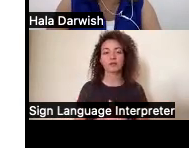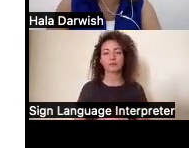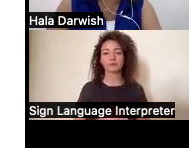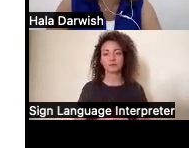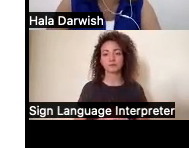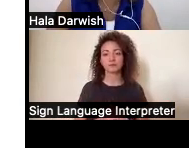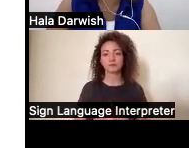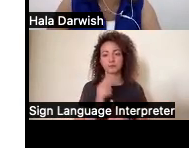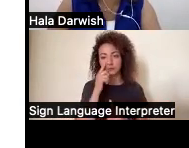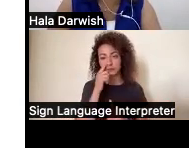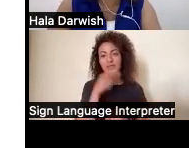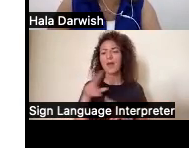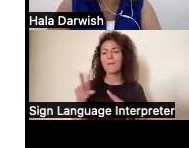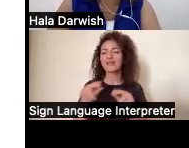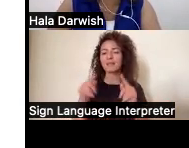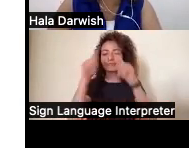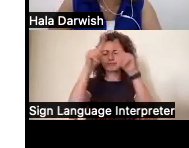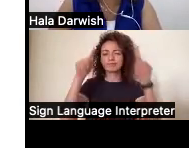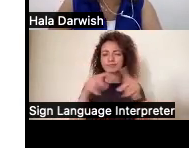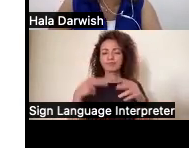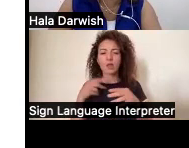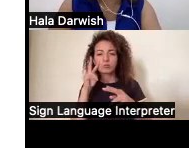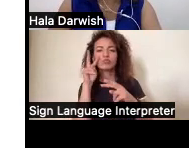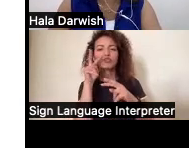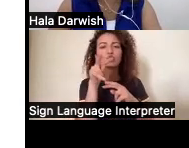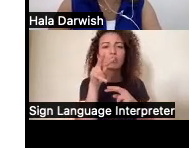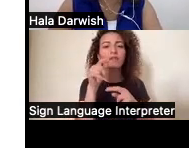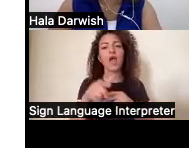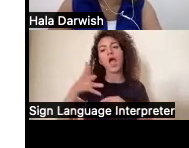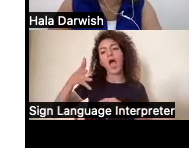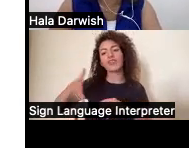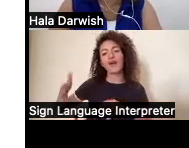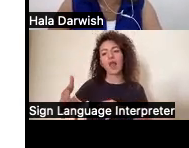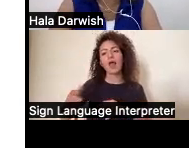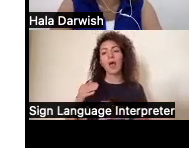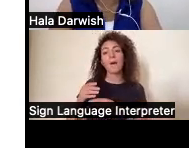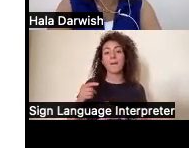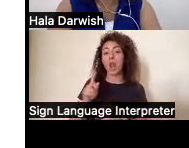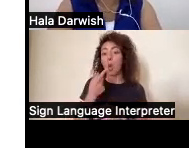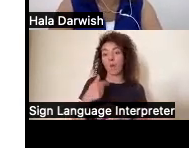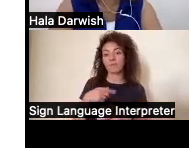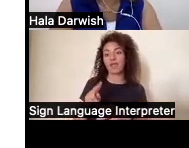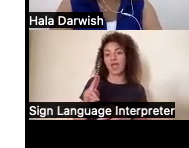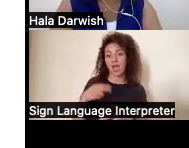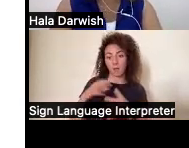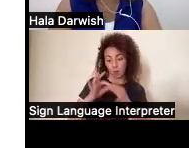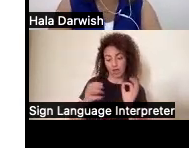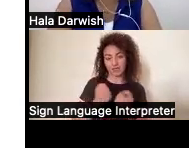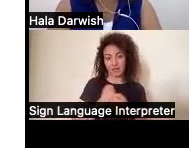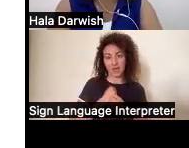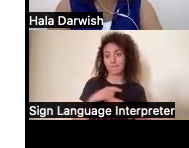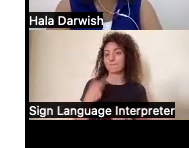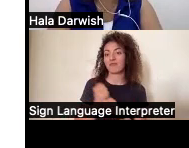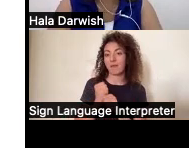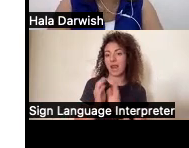is the window for us to understand the socioeconomic situation of children beyond UNICEF programs. So we use this opportunity, the